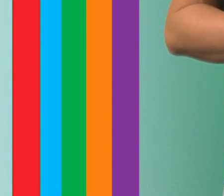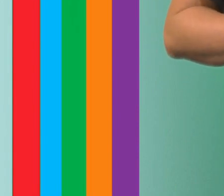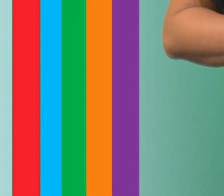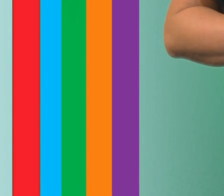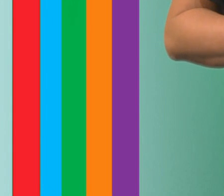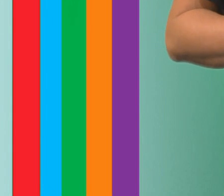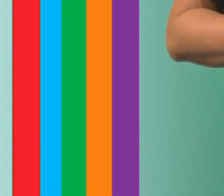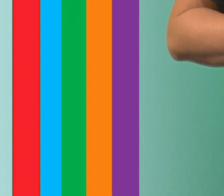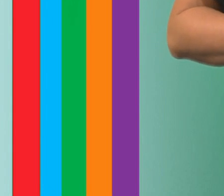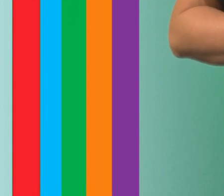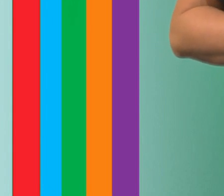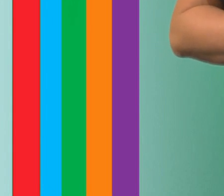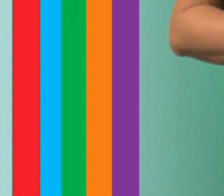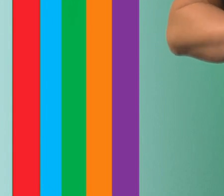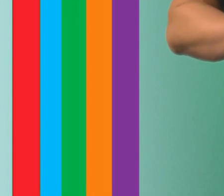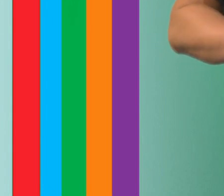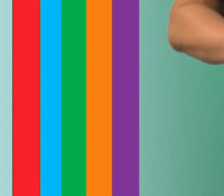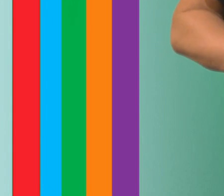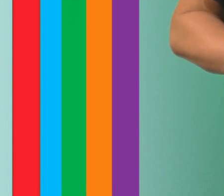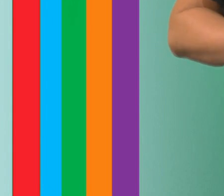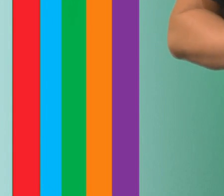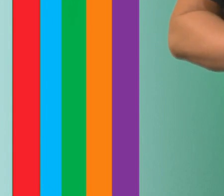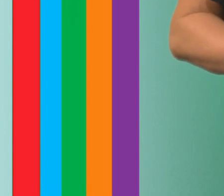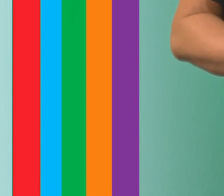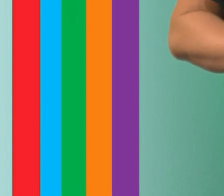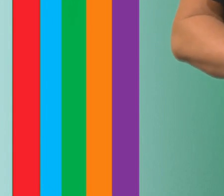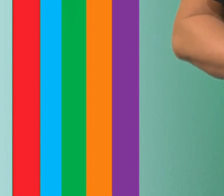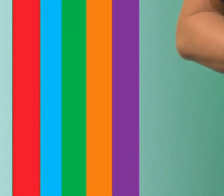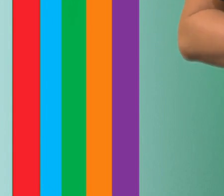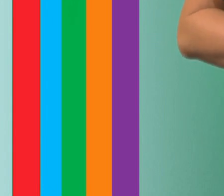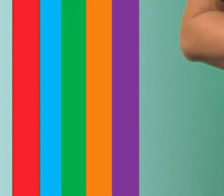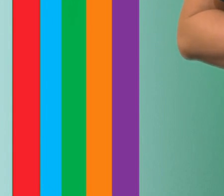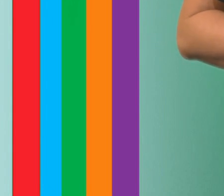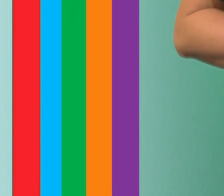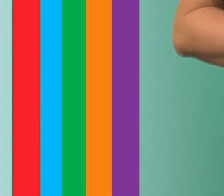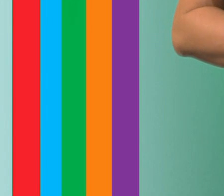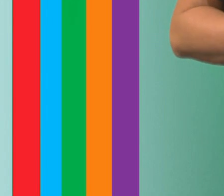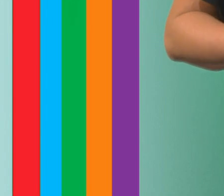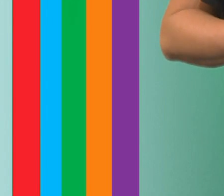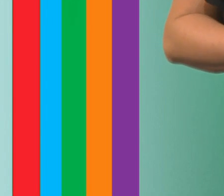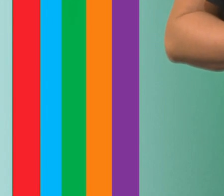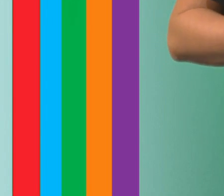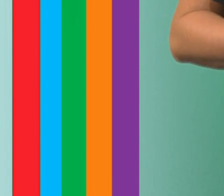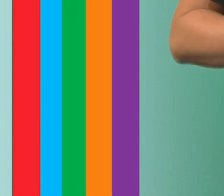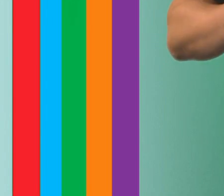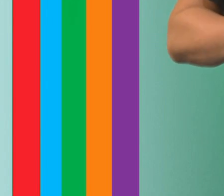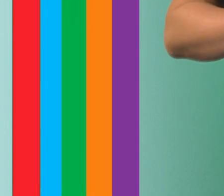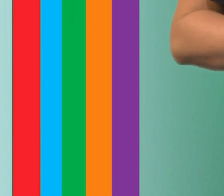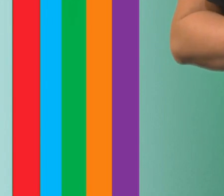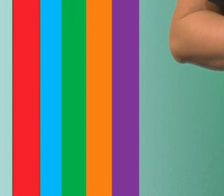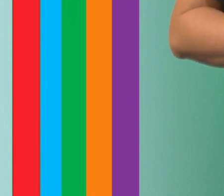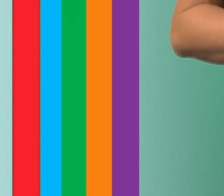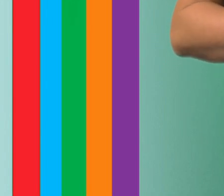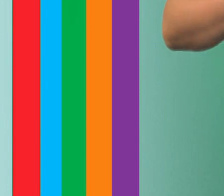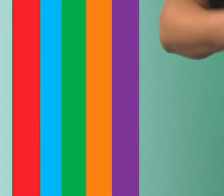for things I don't think I can reuse. I always try to keep this one as empty as possible. You might have heard the term